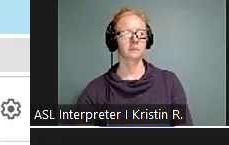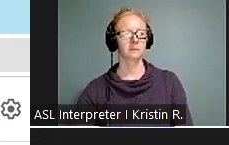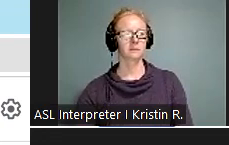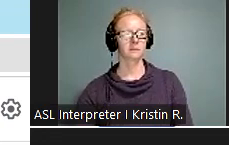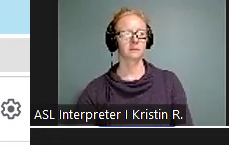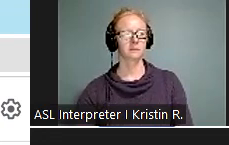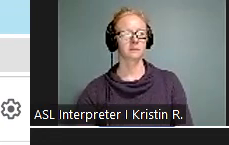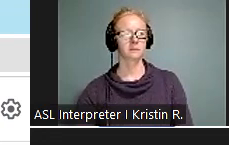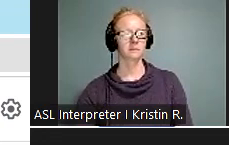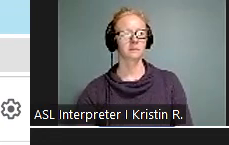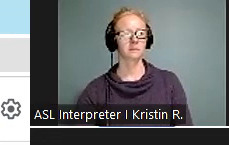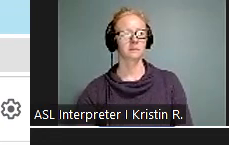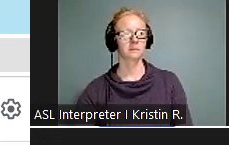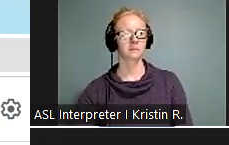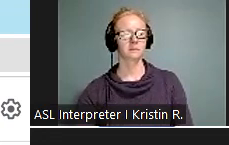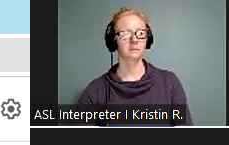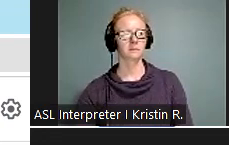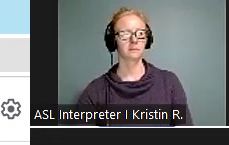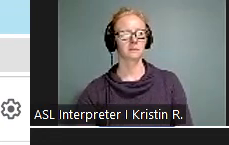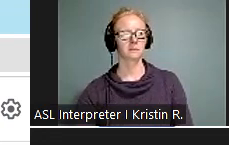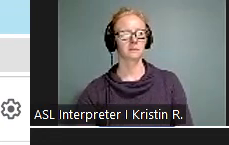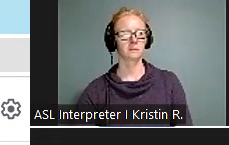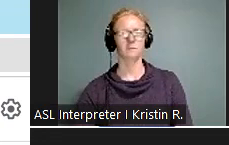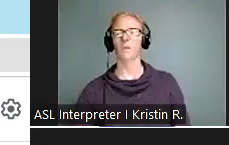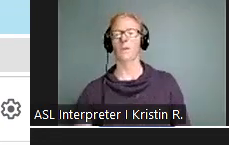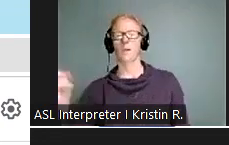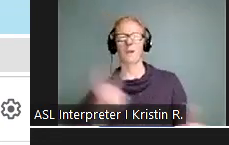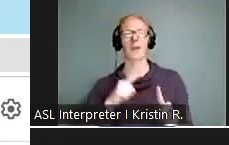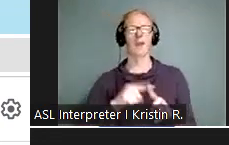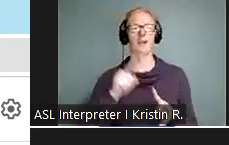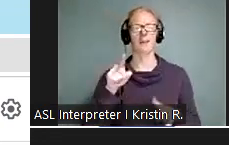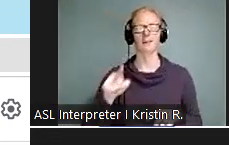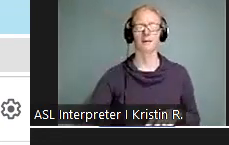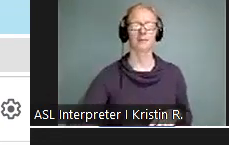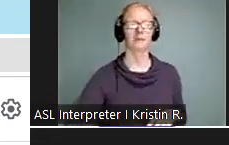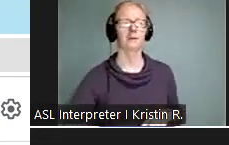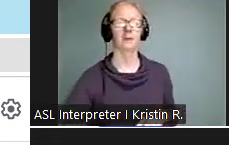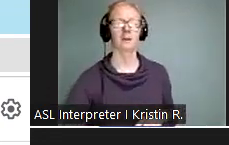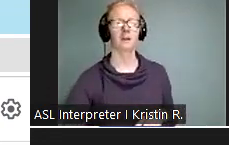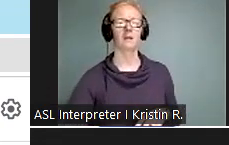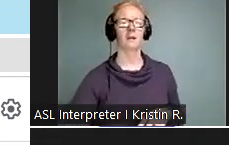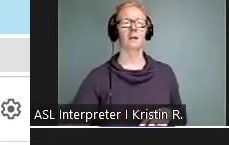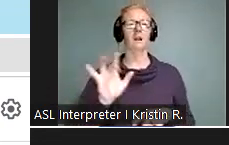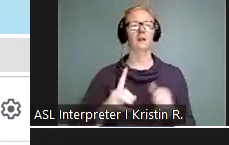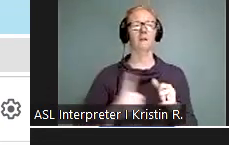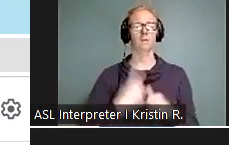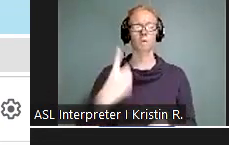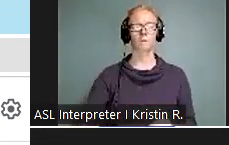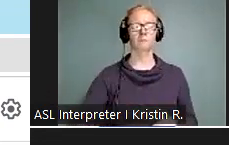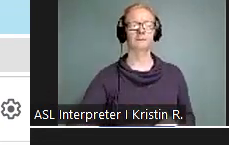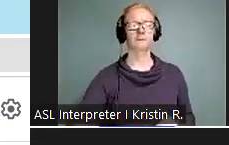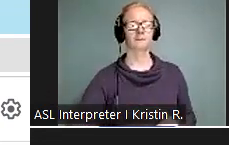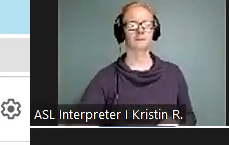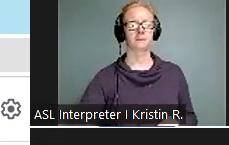All right, I'm going to go back up here to this navigation pane, and I'm going to click on our first one, which is